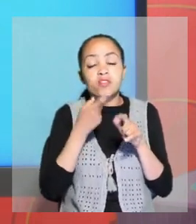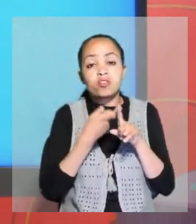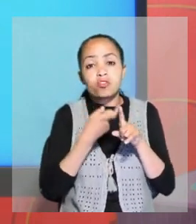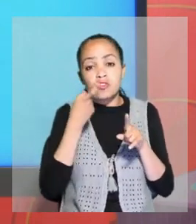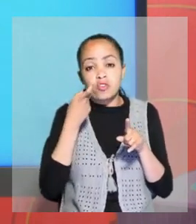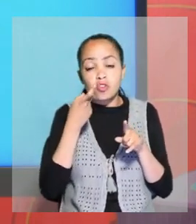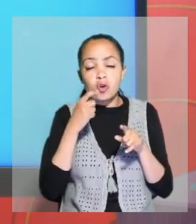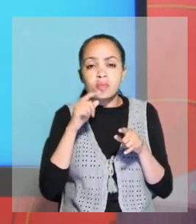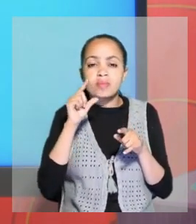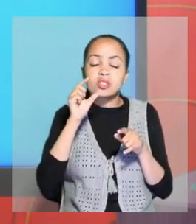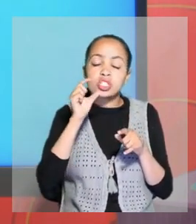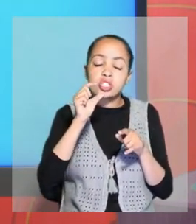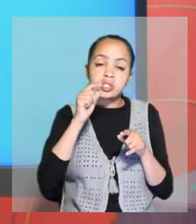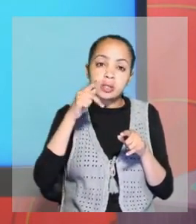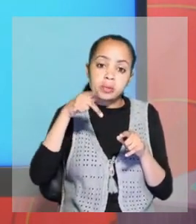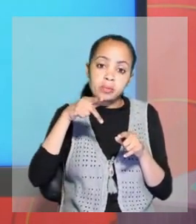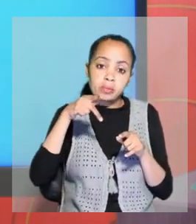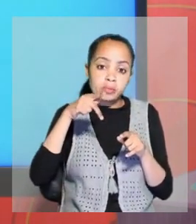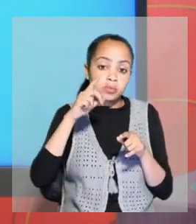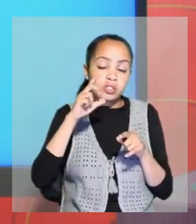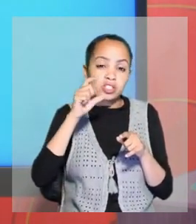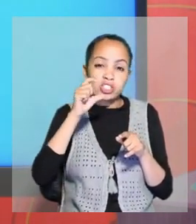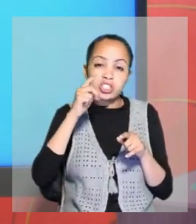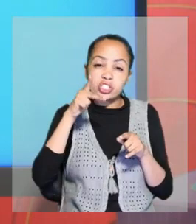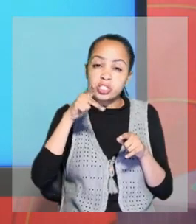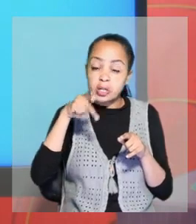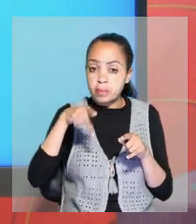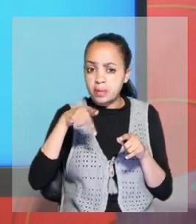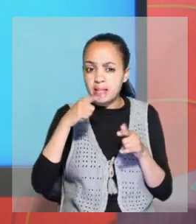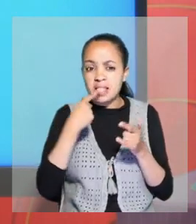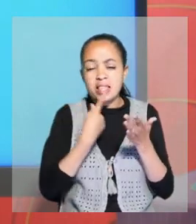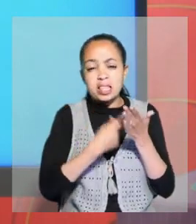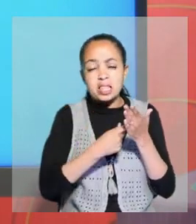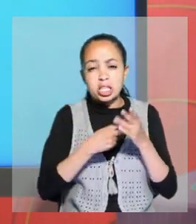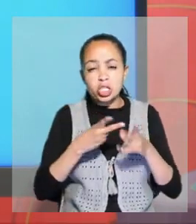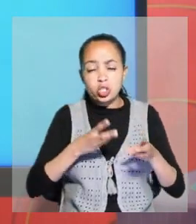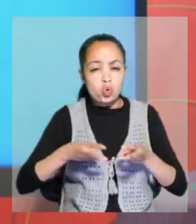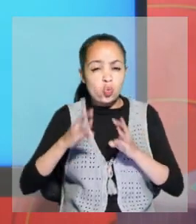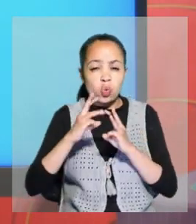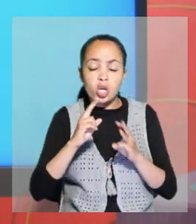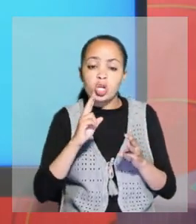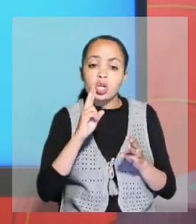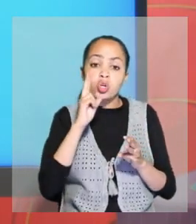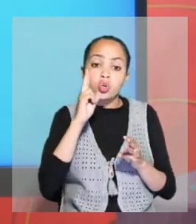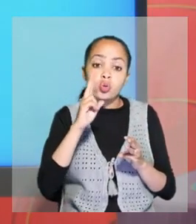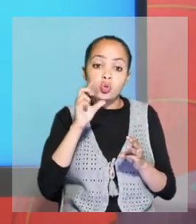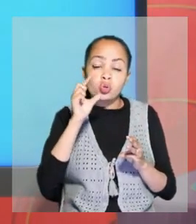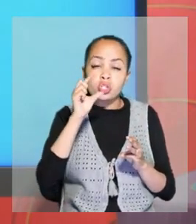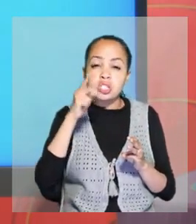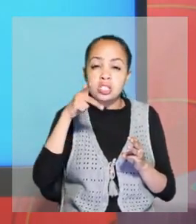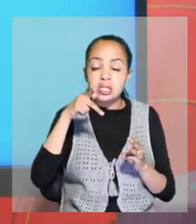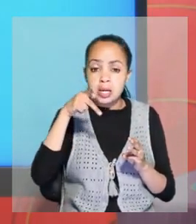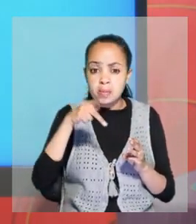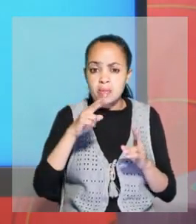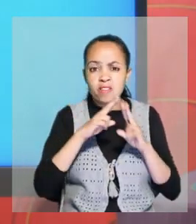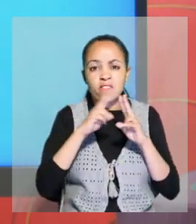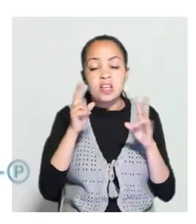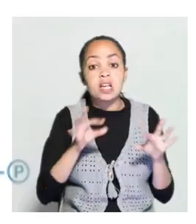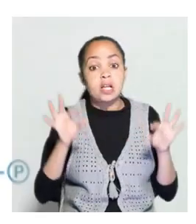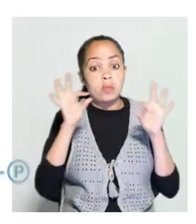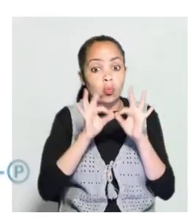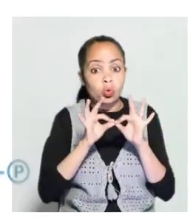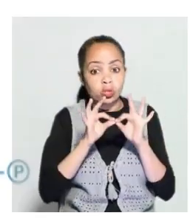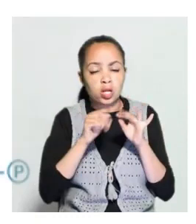from glycerdase 3 phosphate. During this pathway, 2 glycerdase 3 phosphate is very